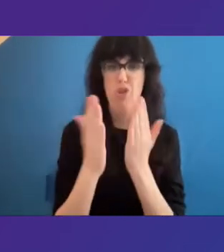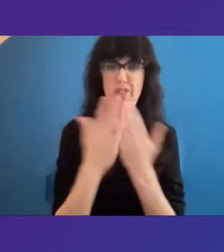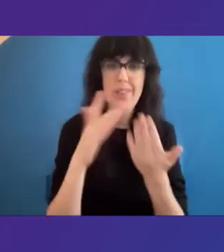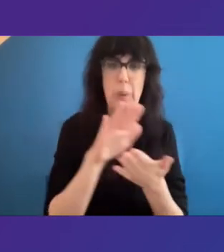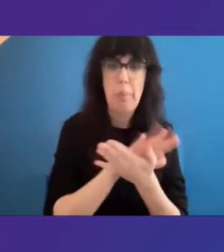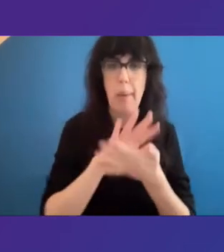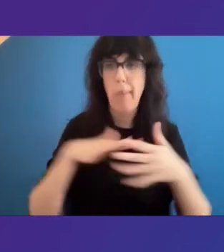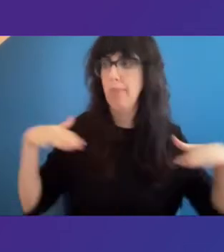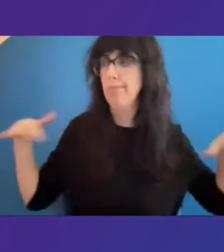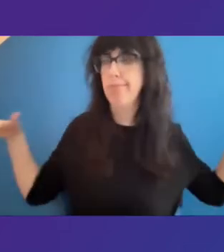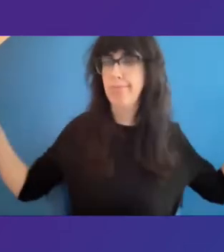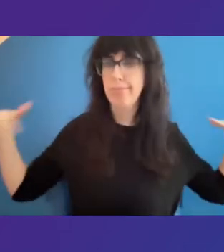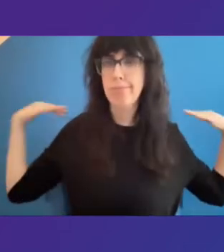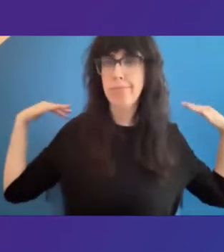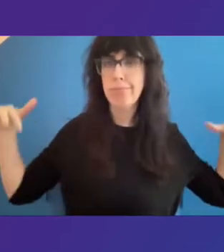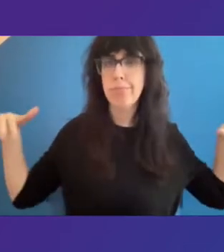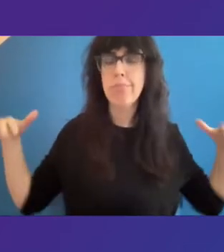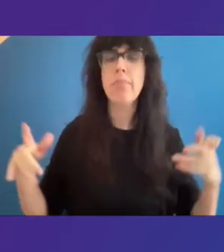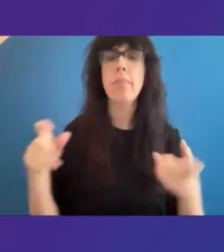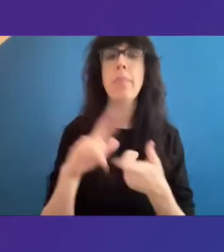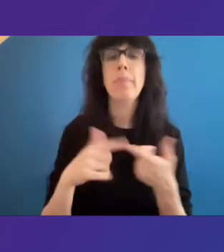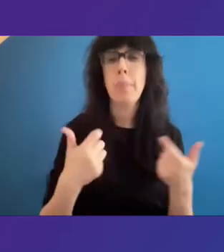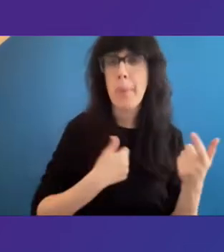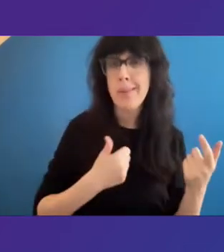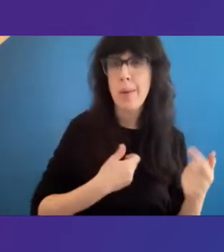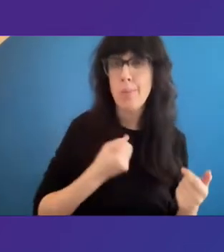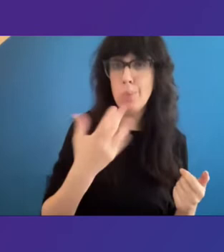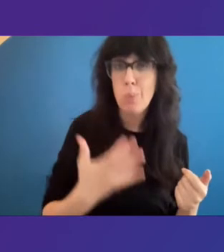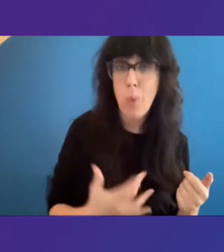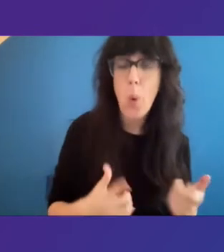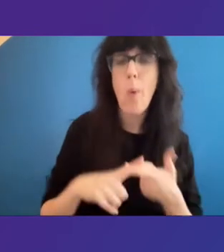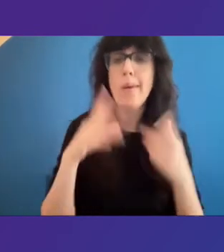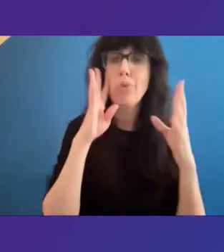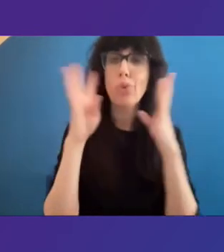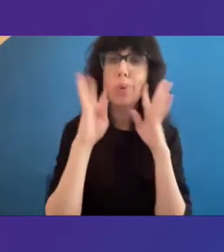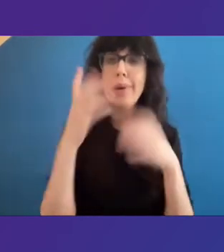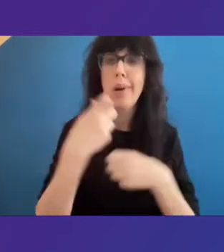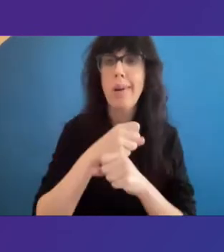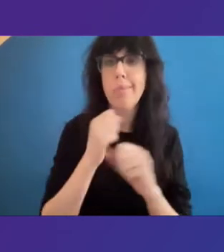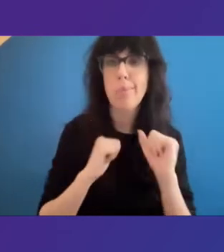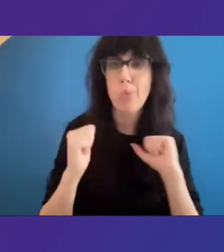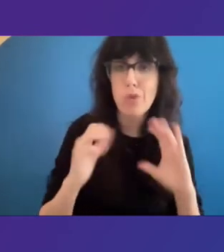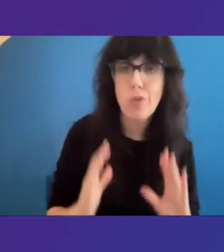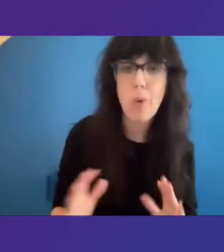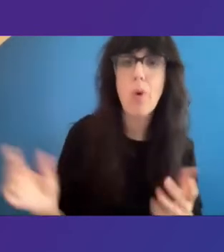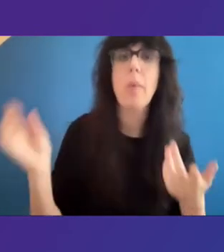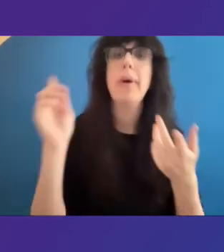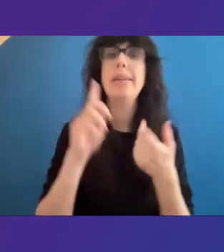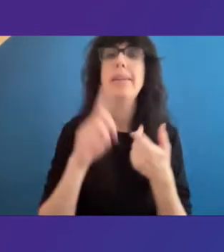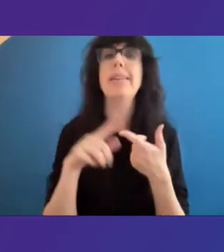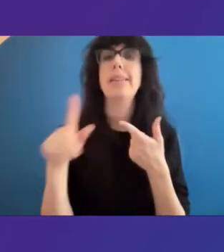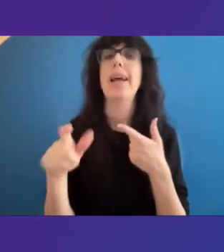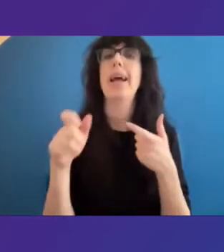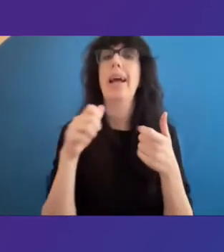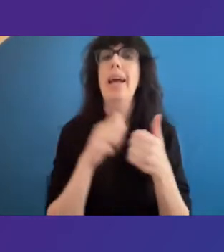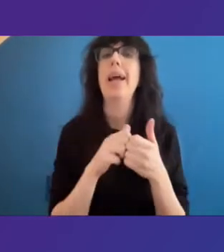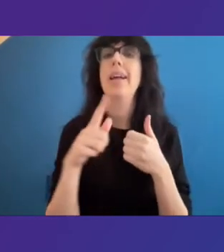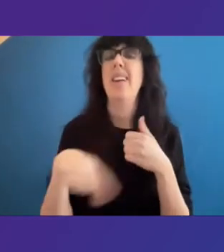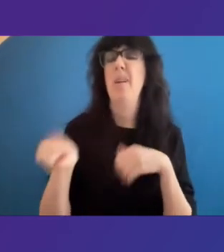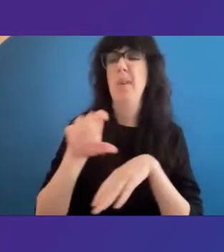paper. I am a poet, performance maker, and executive director of the Poetry Project at St.